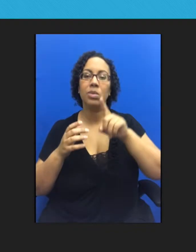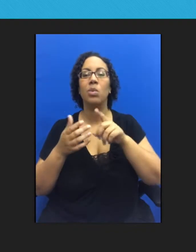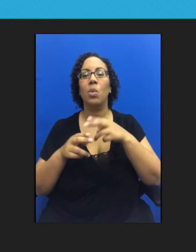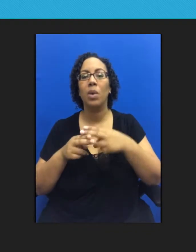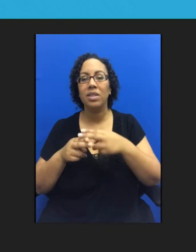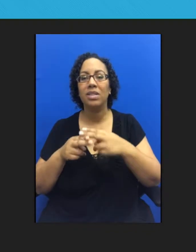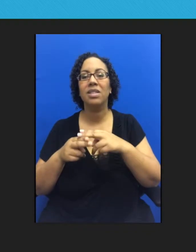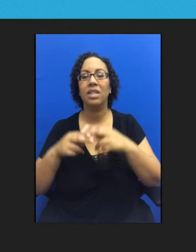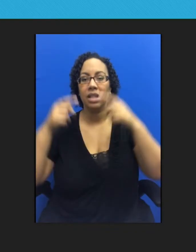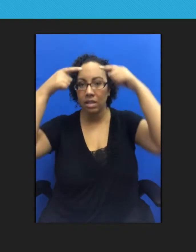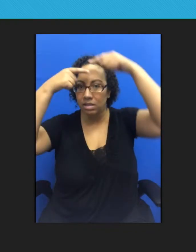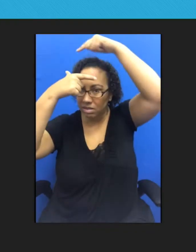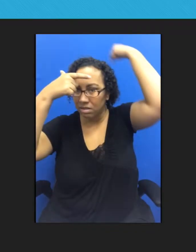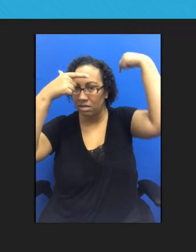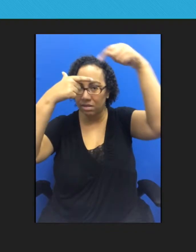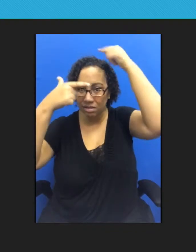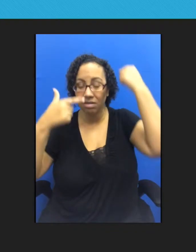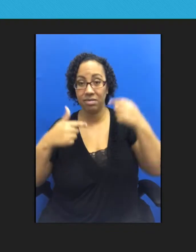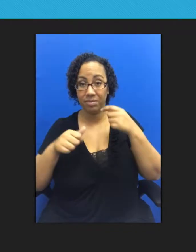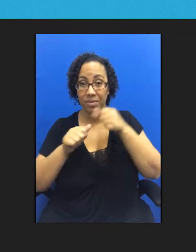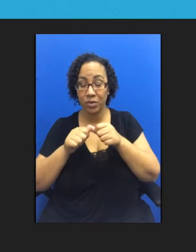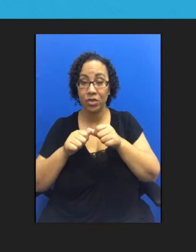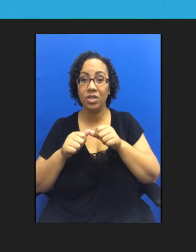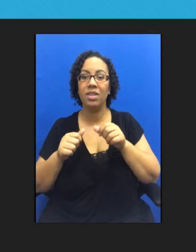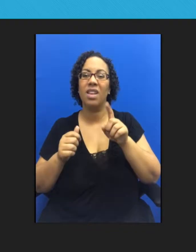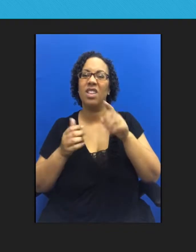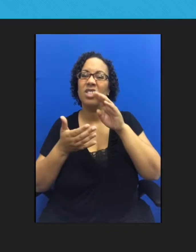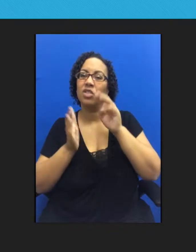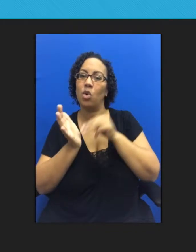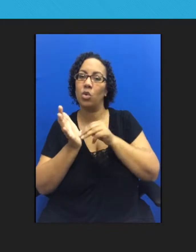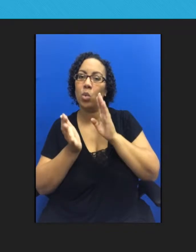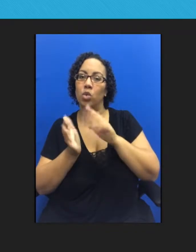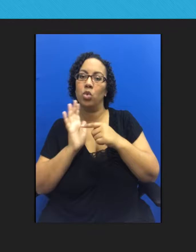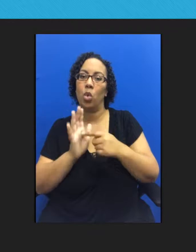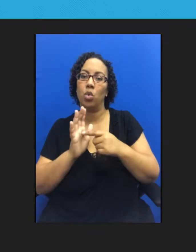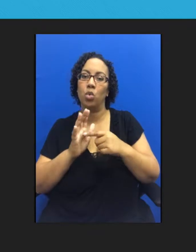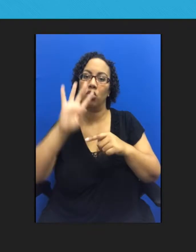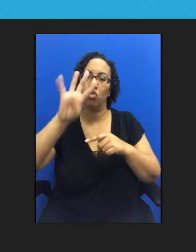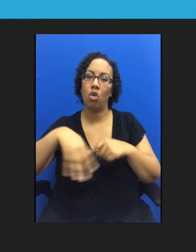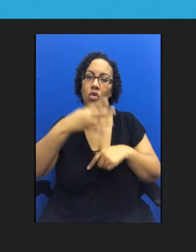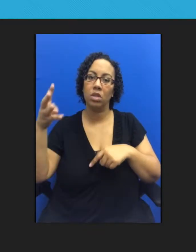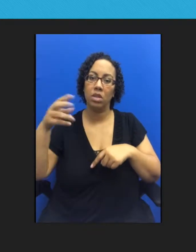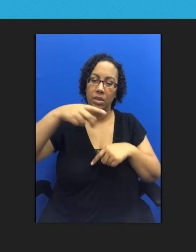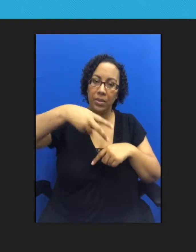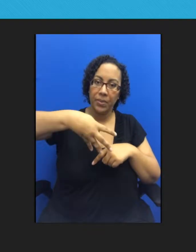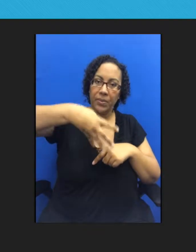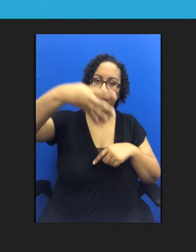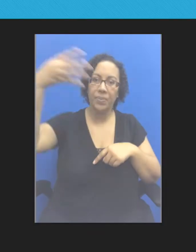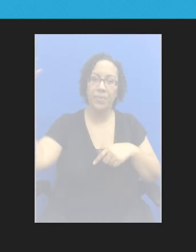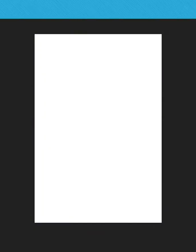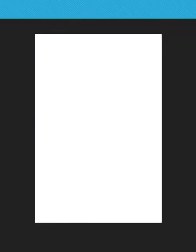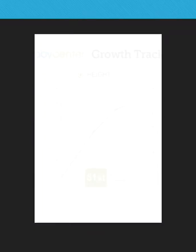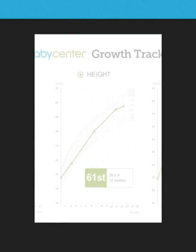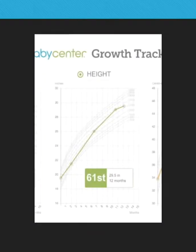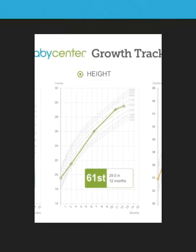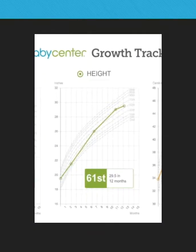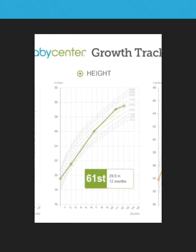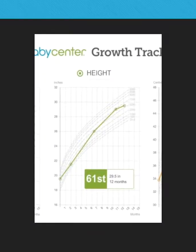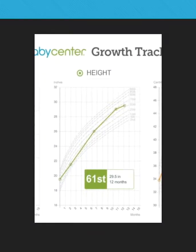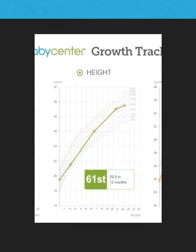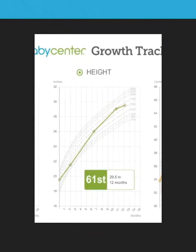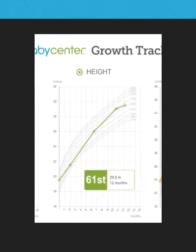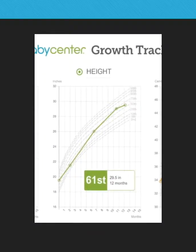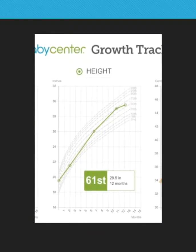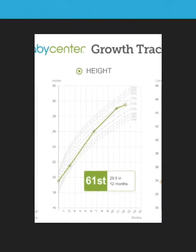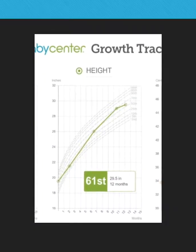doctor will oftentimes measure the child's height, weight, head circumference, and the doctor will show you a chart that looks